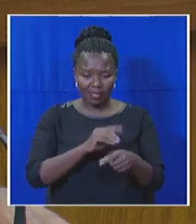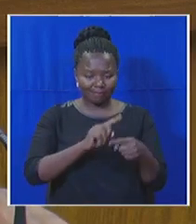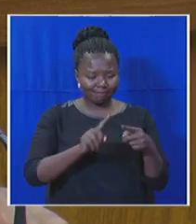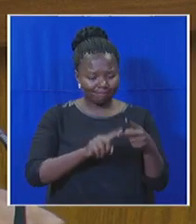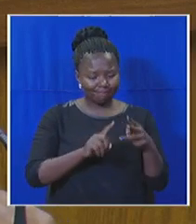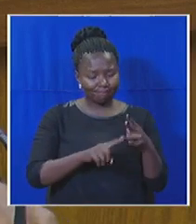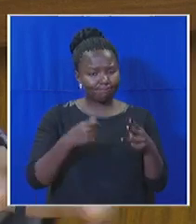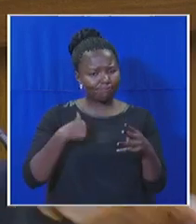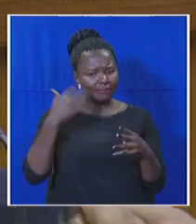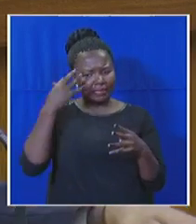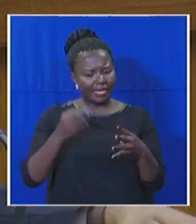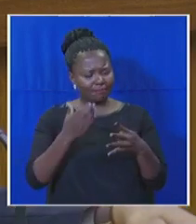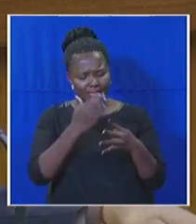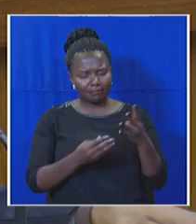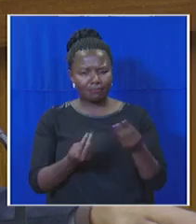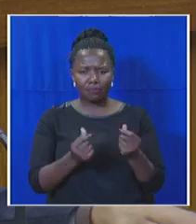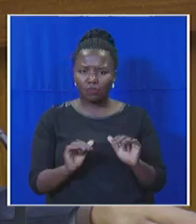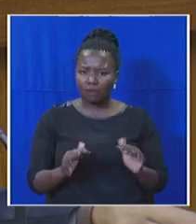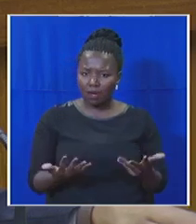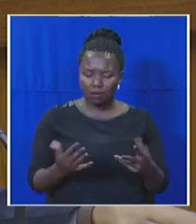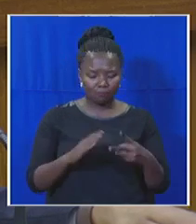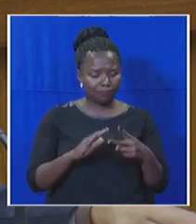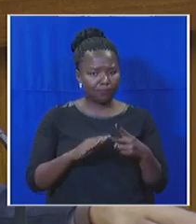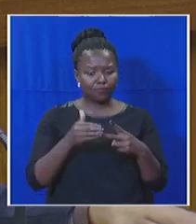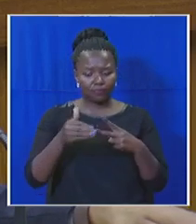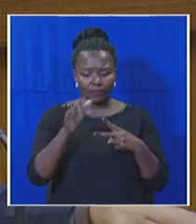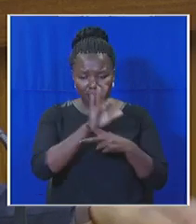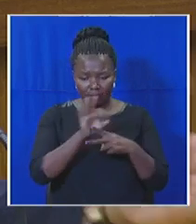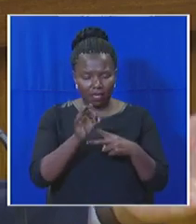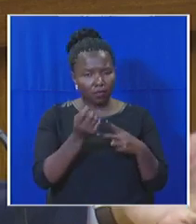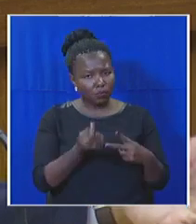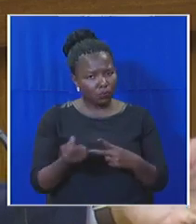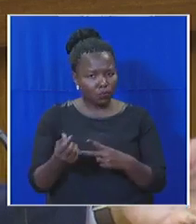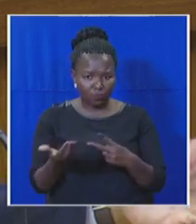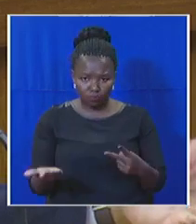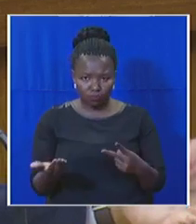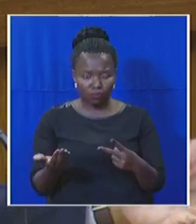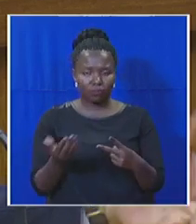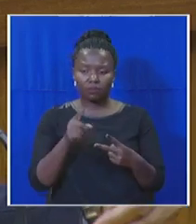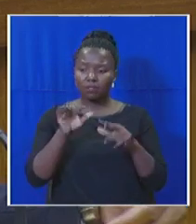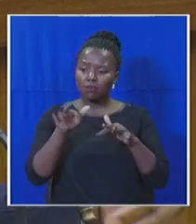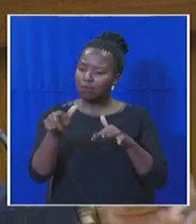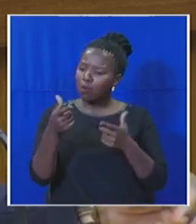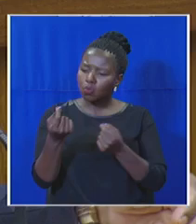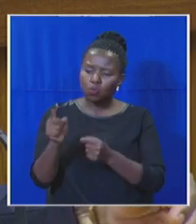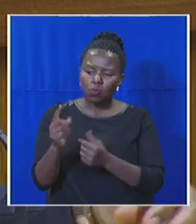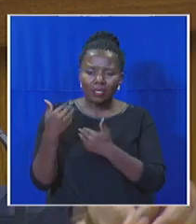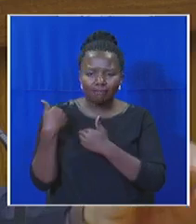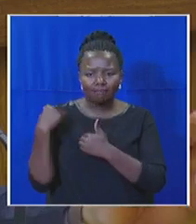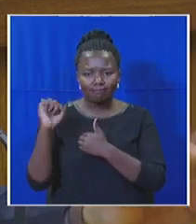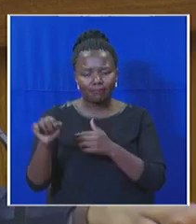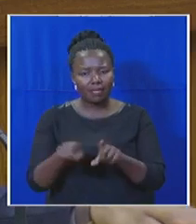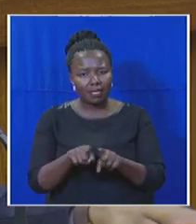trying to do, what is in turn expected from the population itself, the question of saving